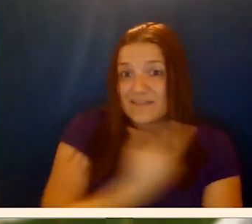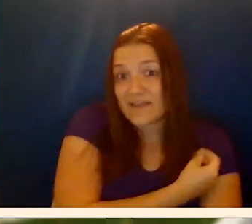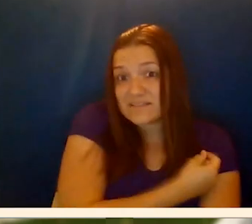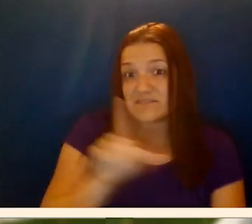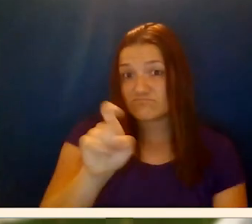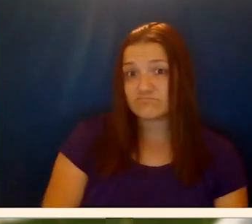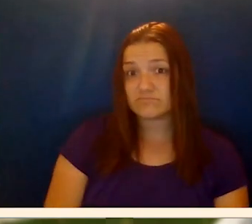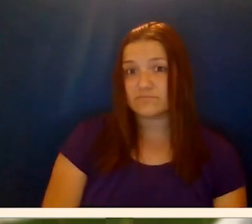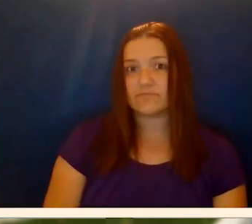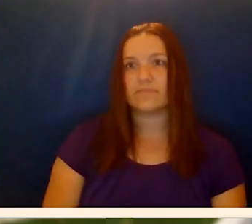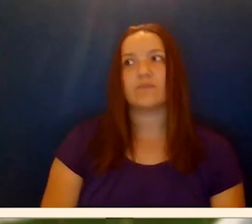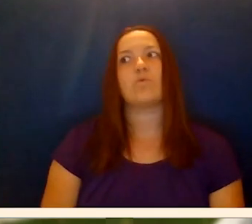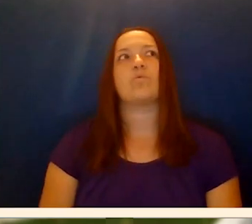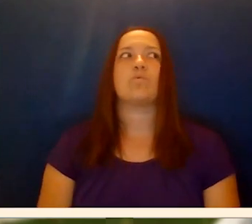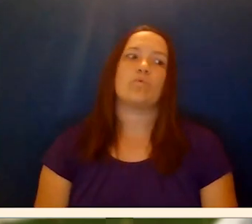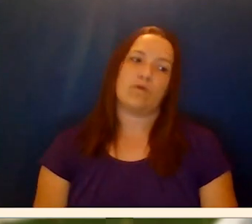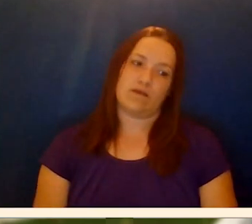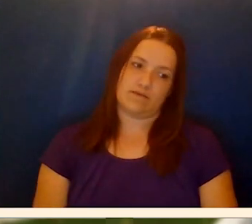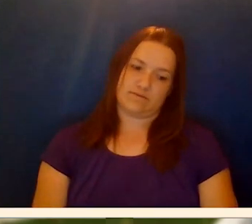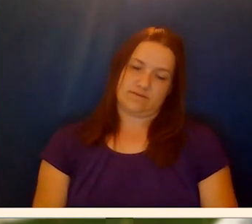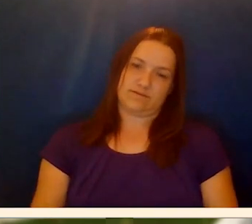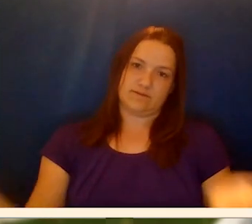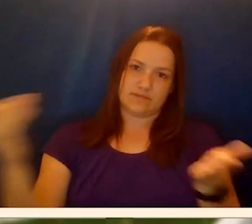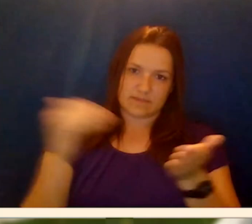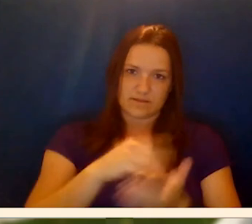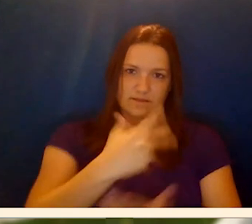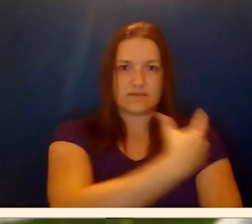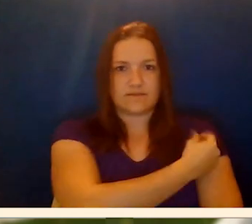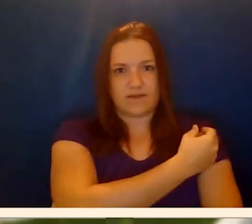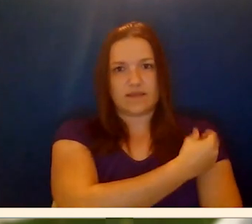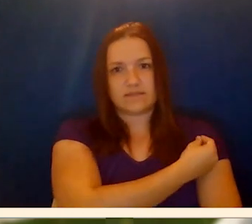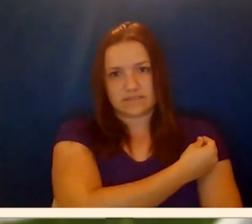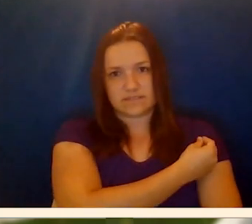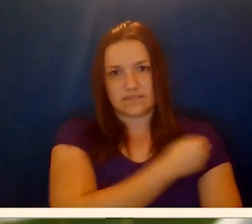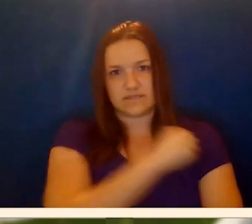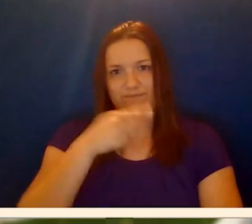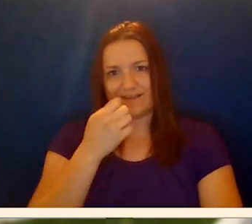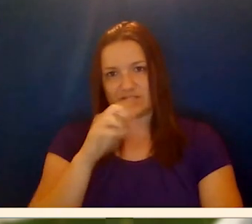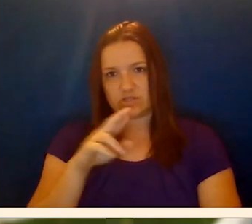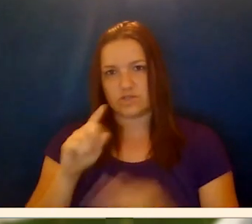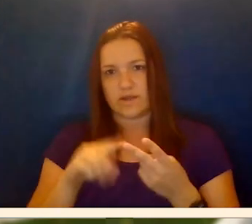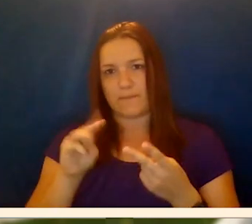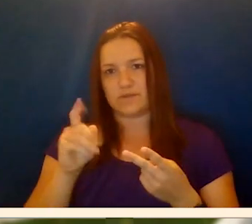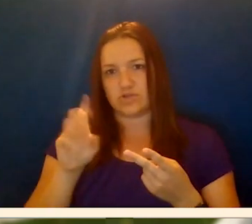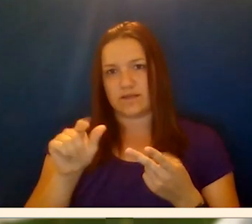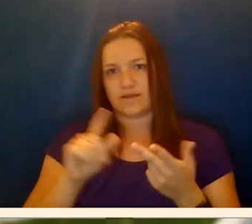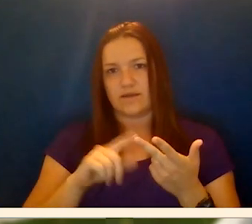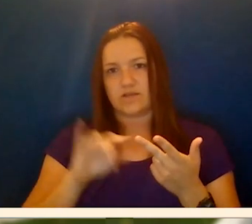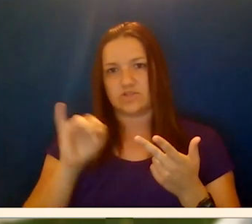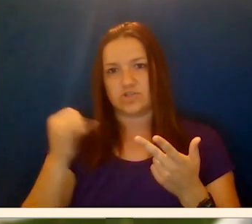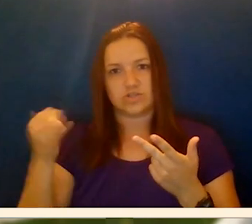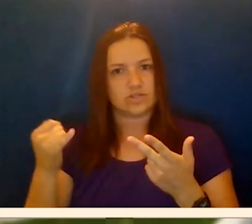Well, again, the vaccines, the 3 vaccines, Pfizer, Moderna, Johnson & Johnson,